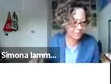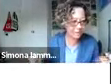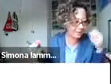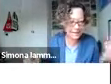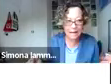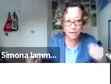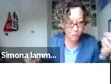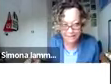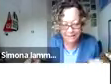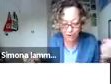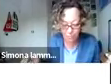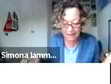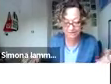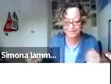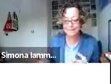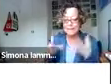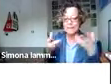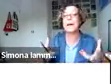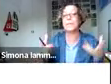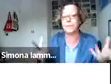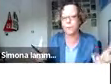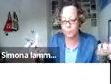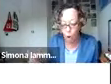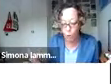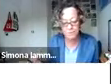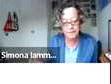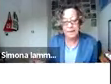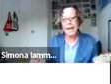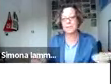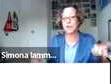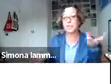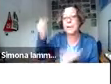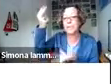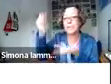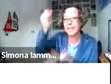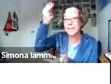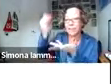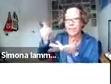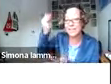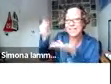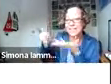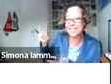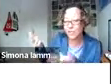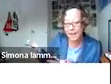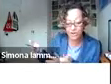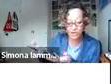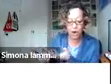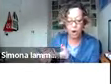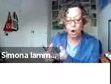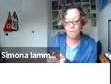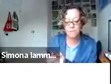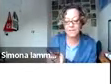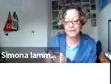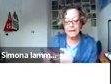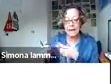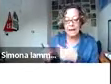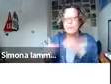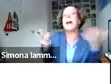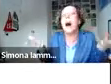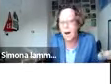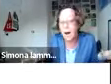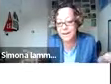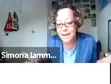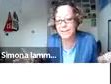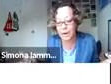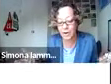or materials, tangible, intangible assets that the firm owns. And so the bigger the difference in this ratio, obviously,